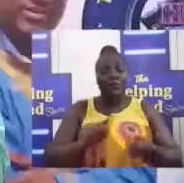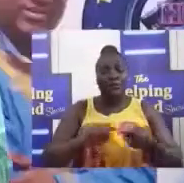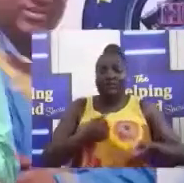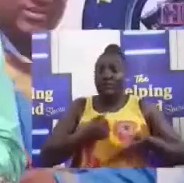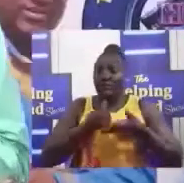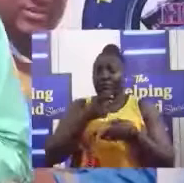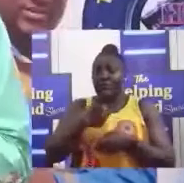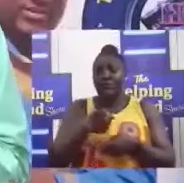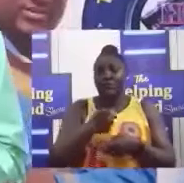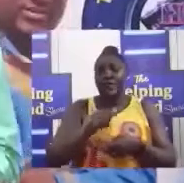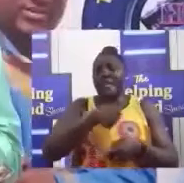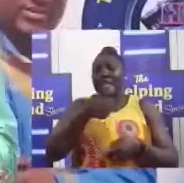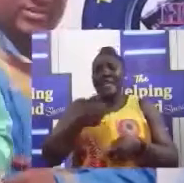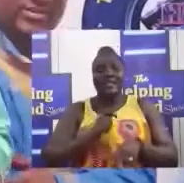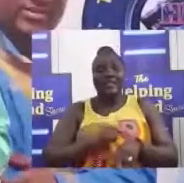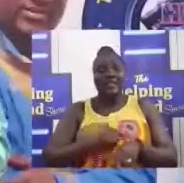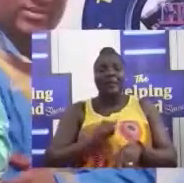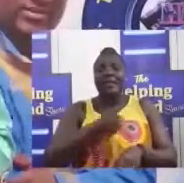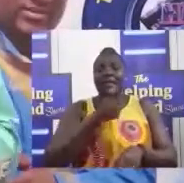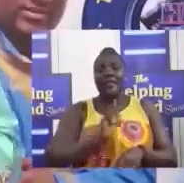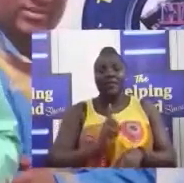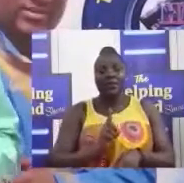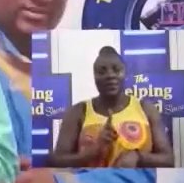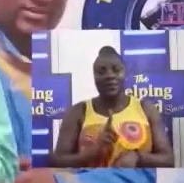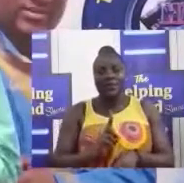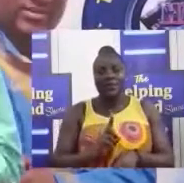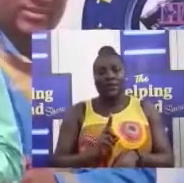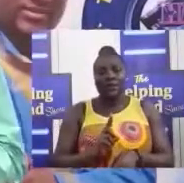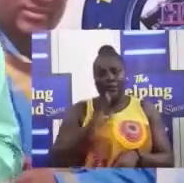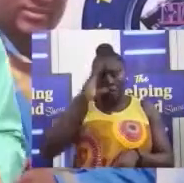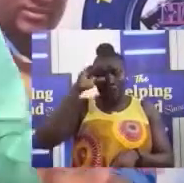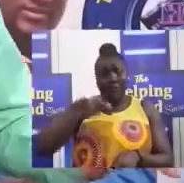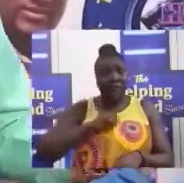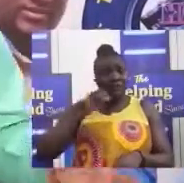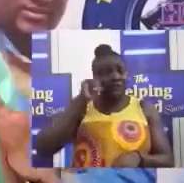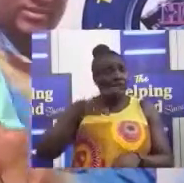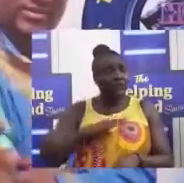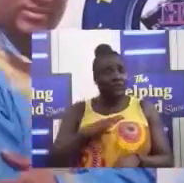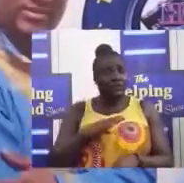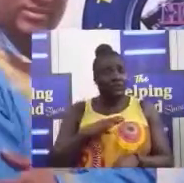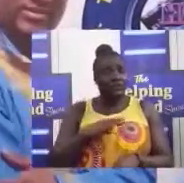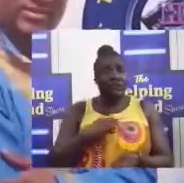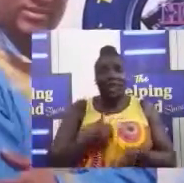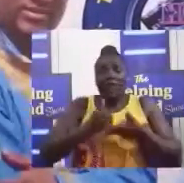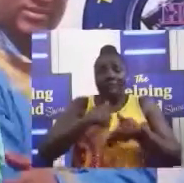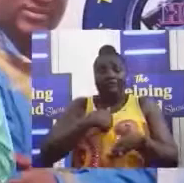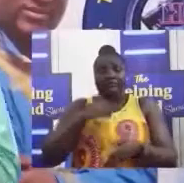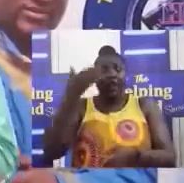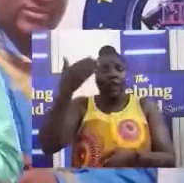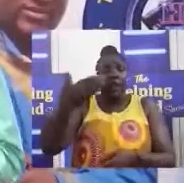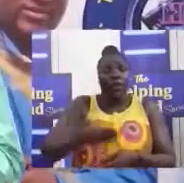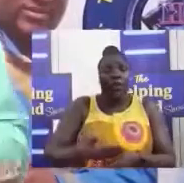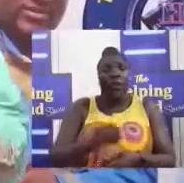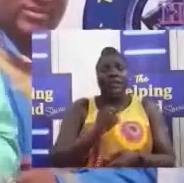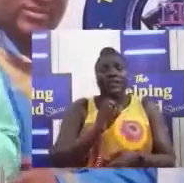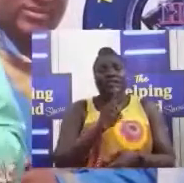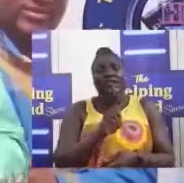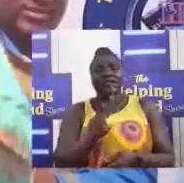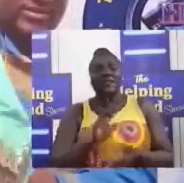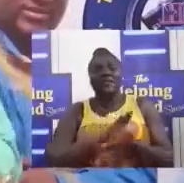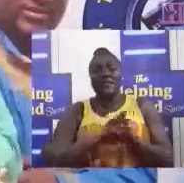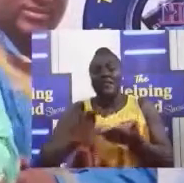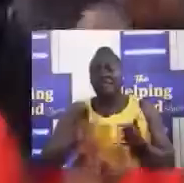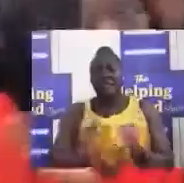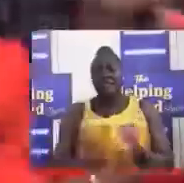committed to lending you a helping hand anytime, anywhere. Distinguished ladies and gentlemen, help me welcome